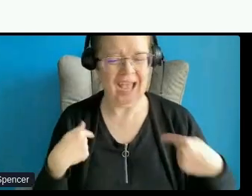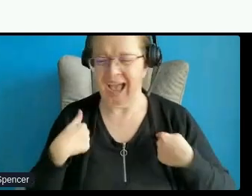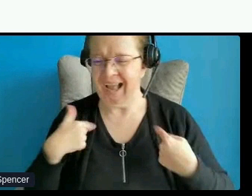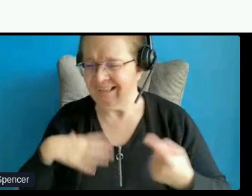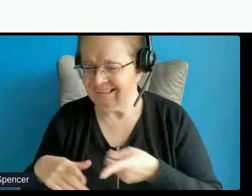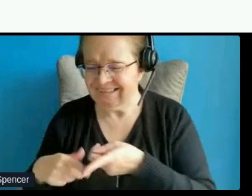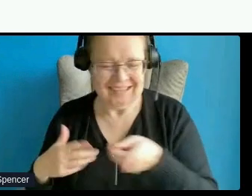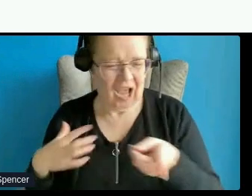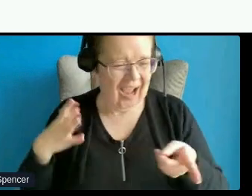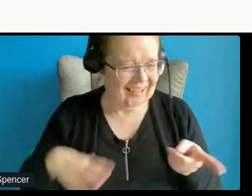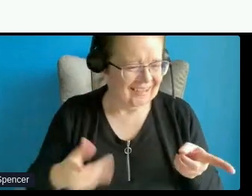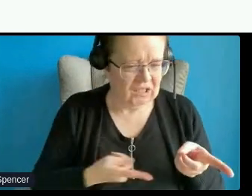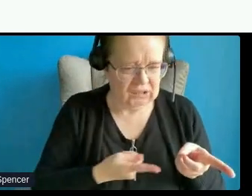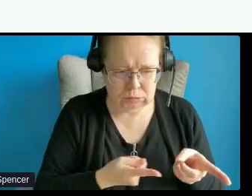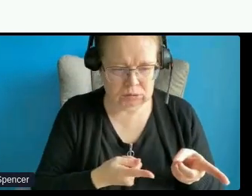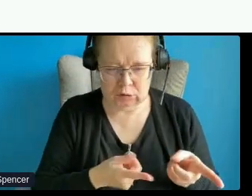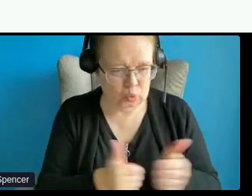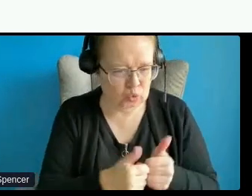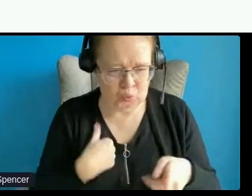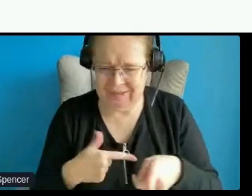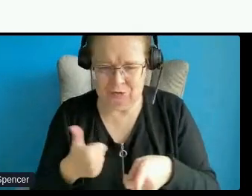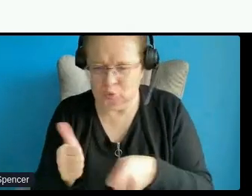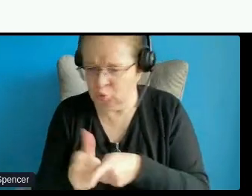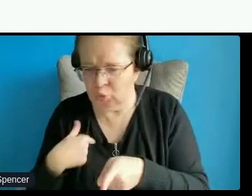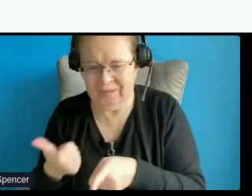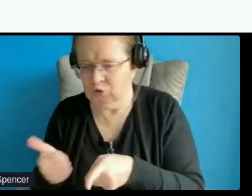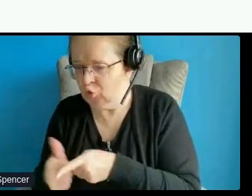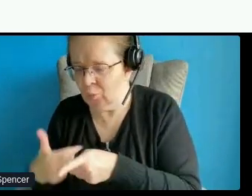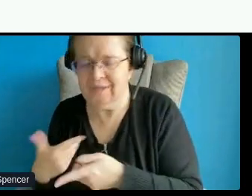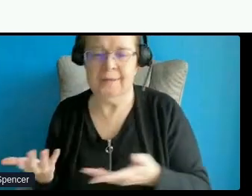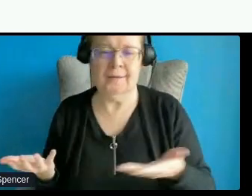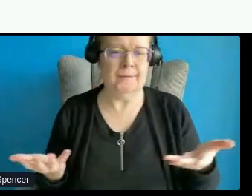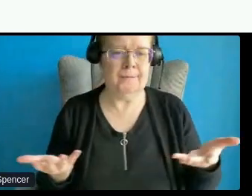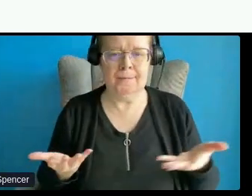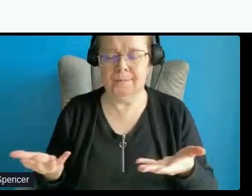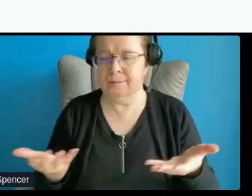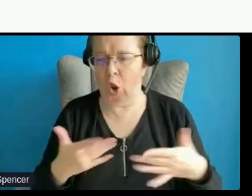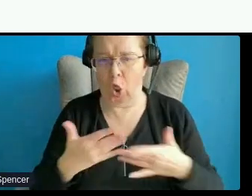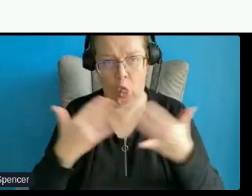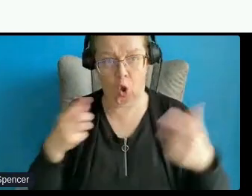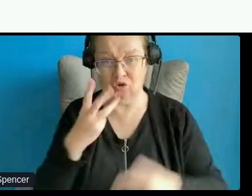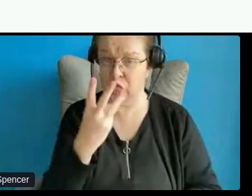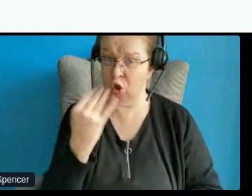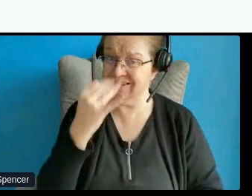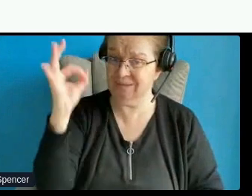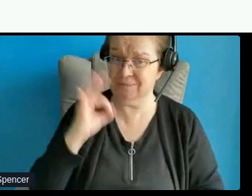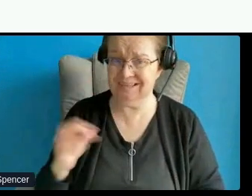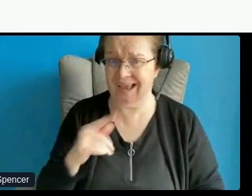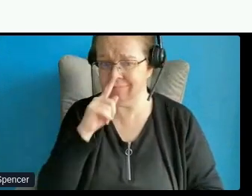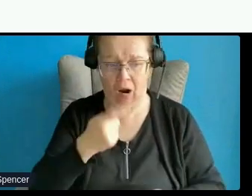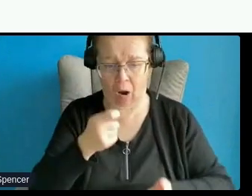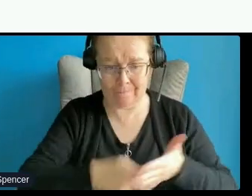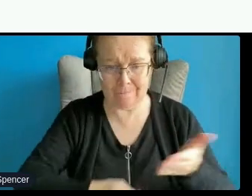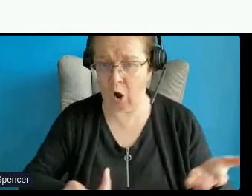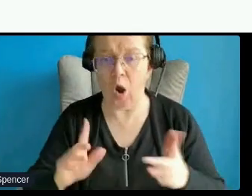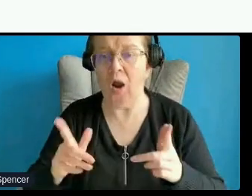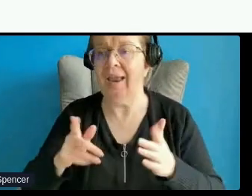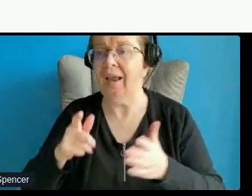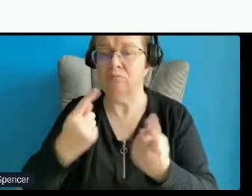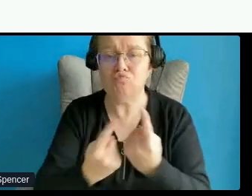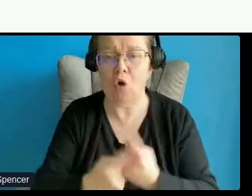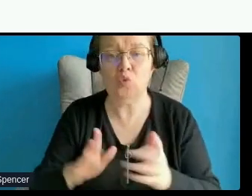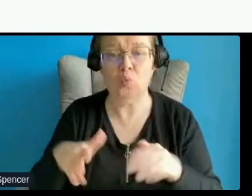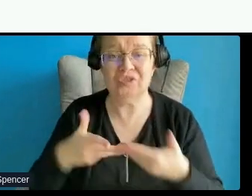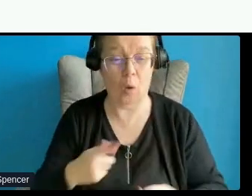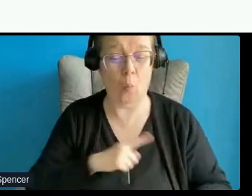needs. So there's a large number of consumers out there who find themselves unable to buy certain products or services because the